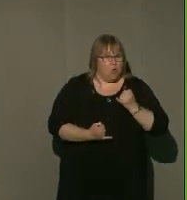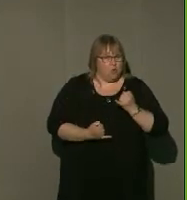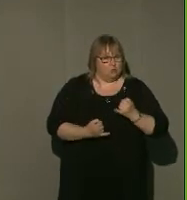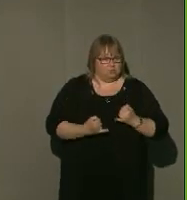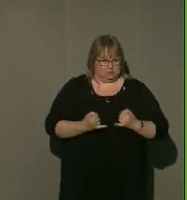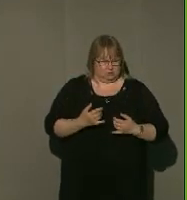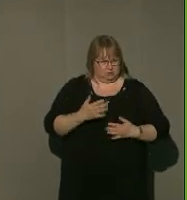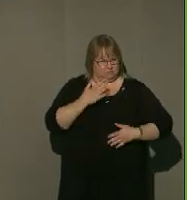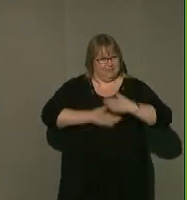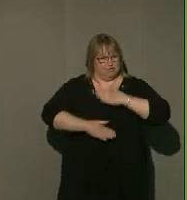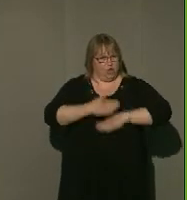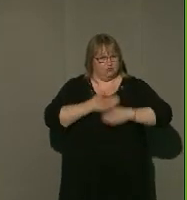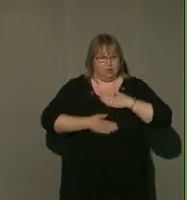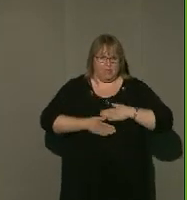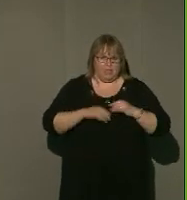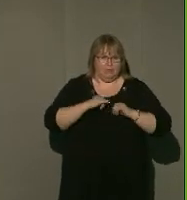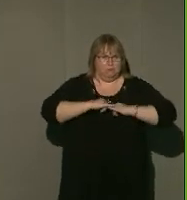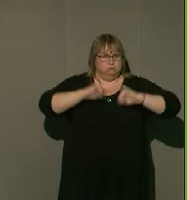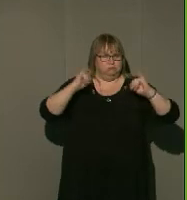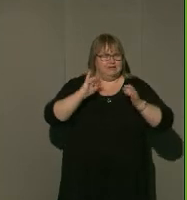college property.